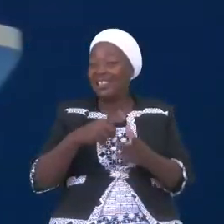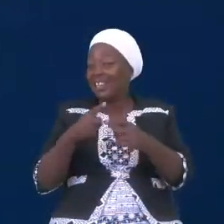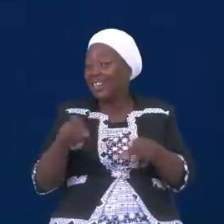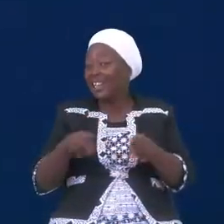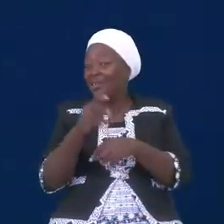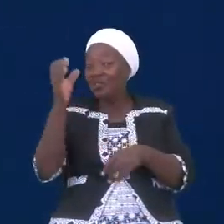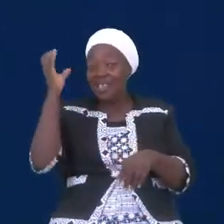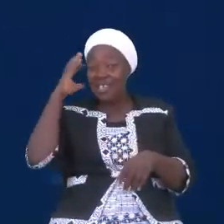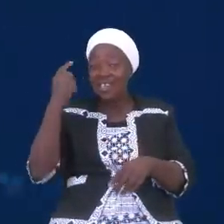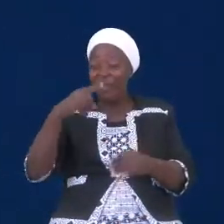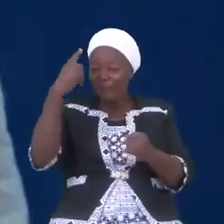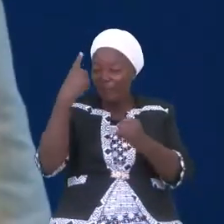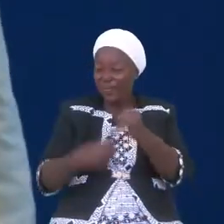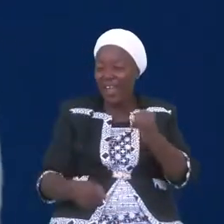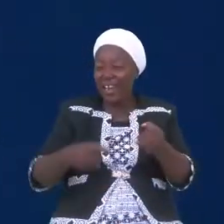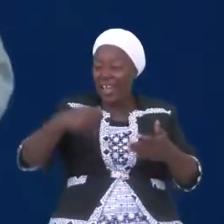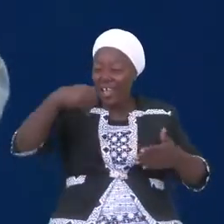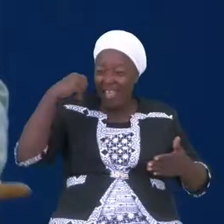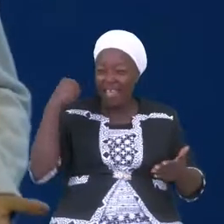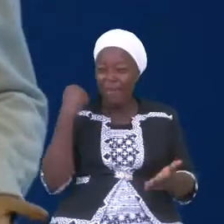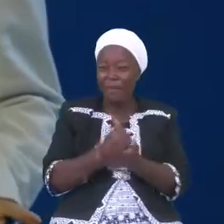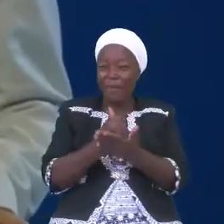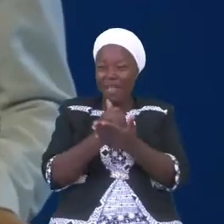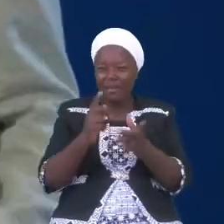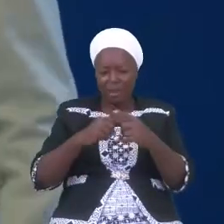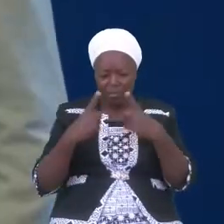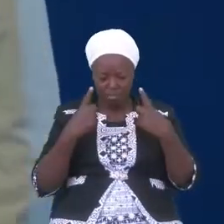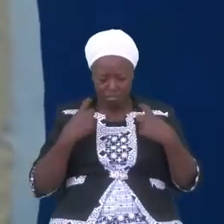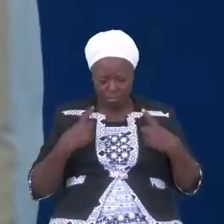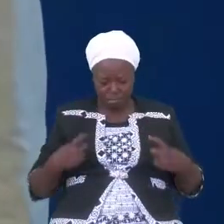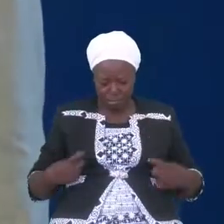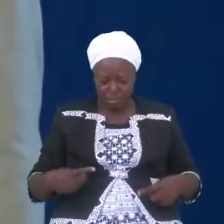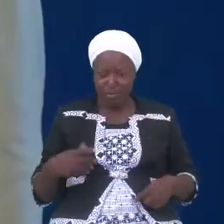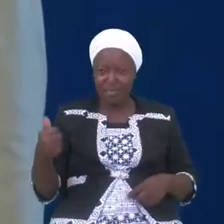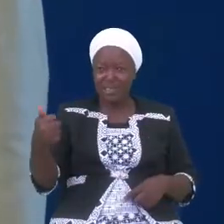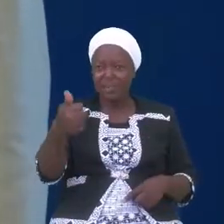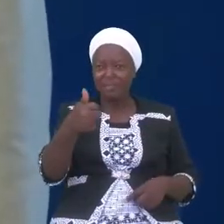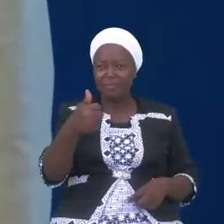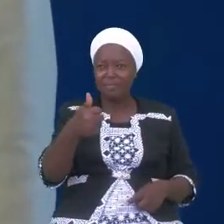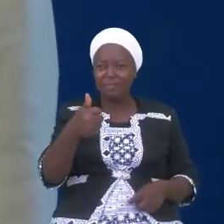final amen, you check up yourself,